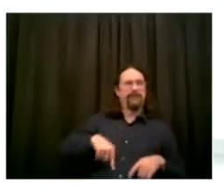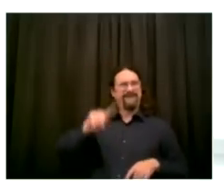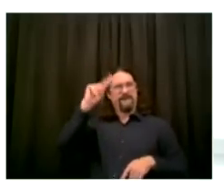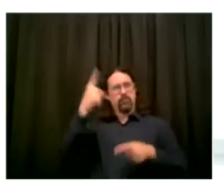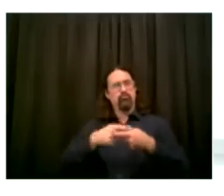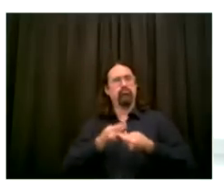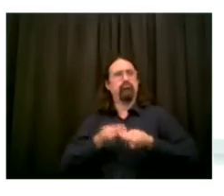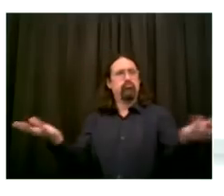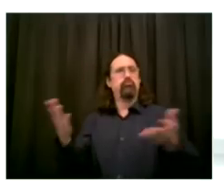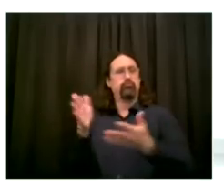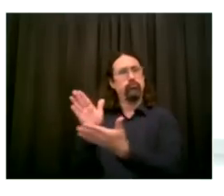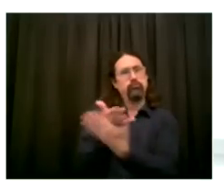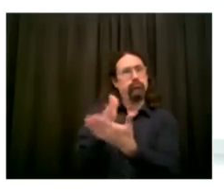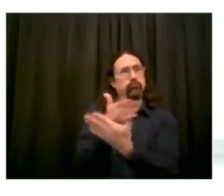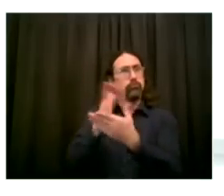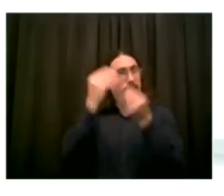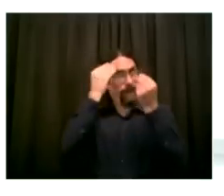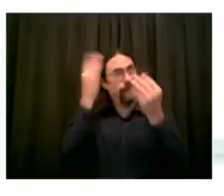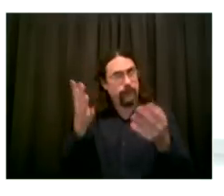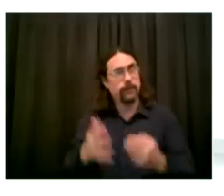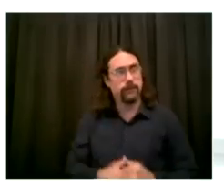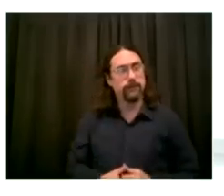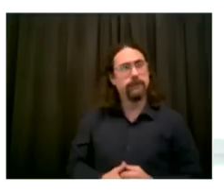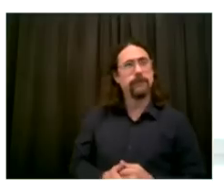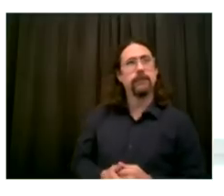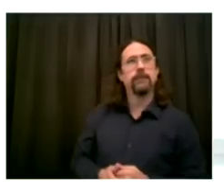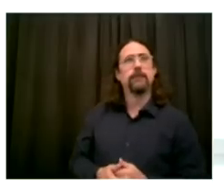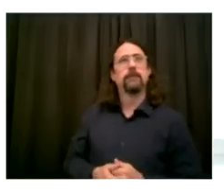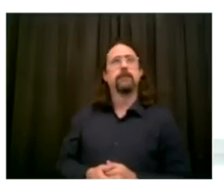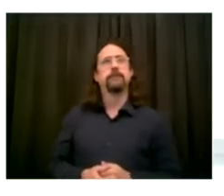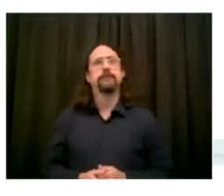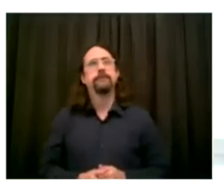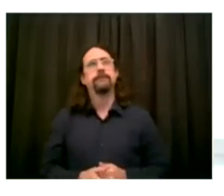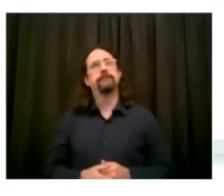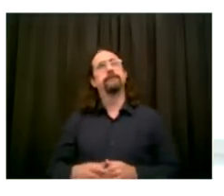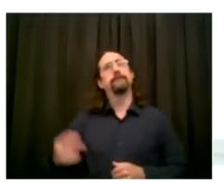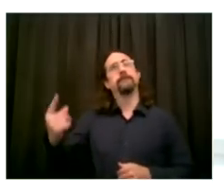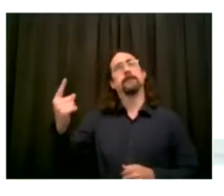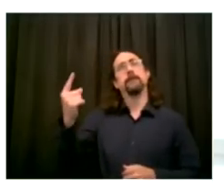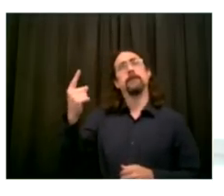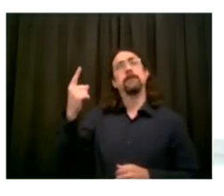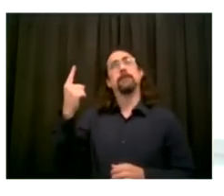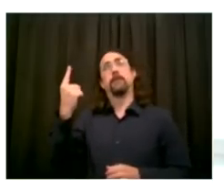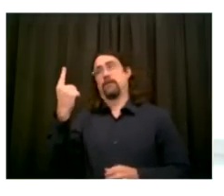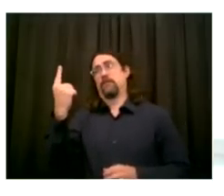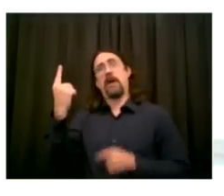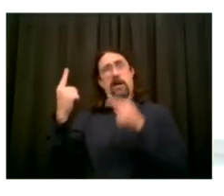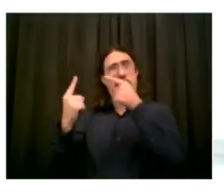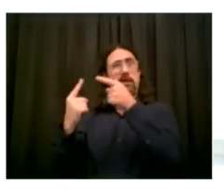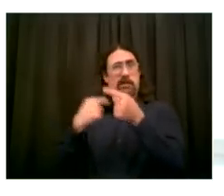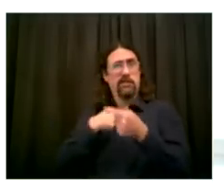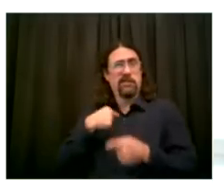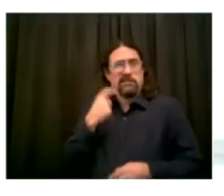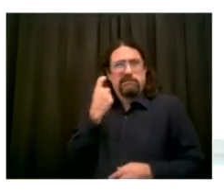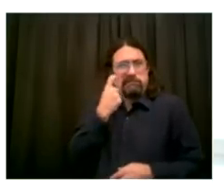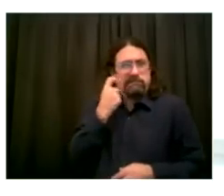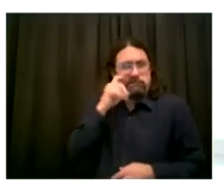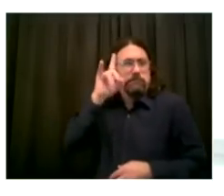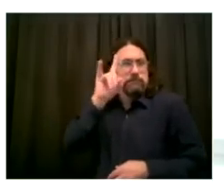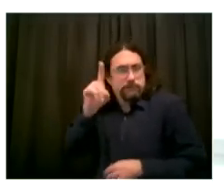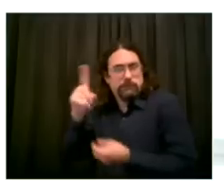sharing, particularly as we've been more concerned in these specific neighborhoods, is